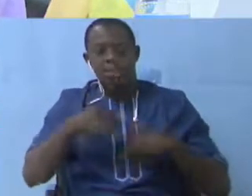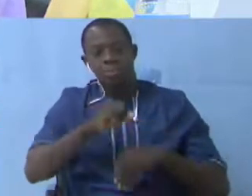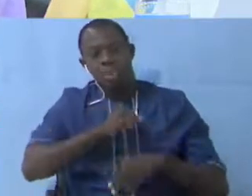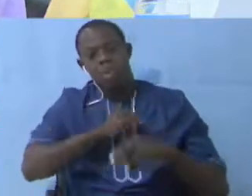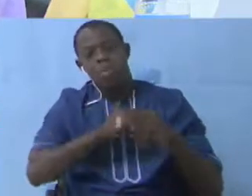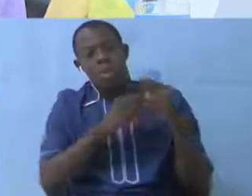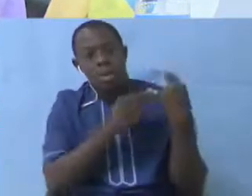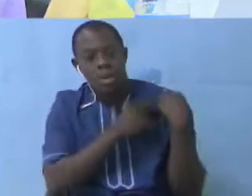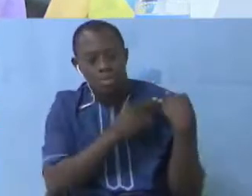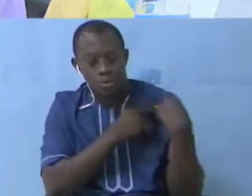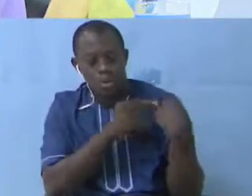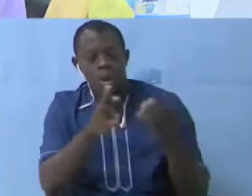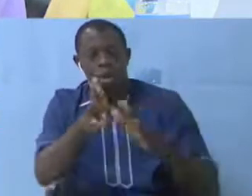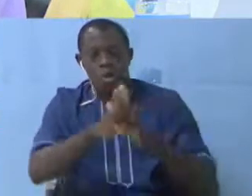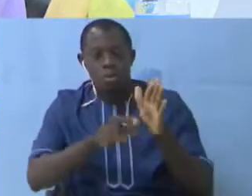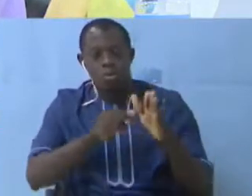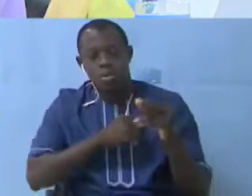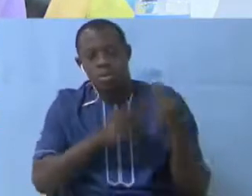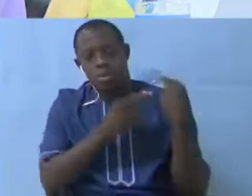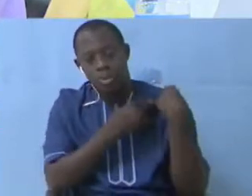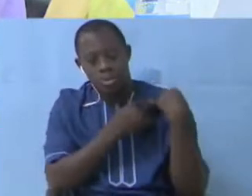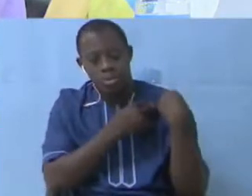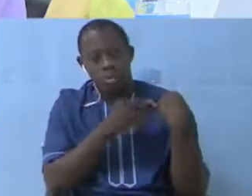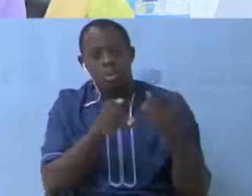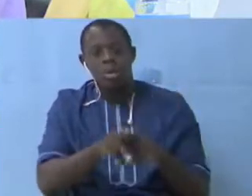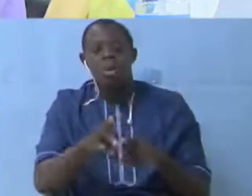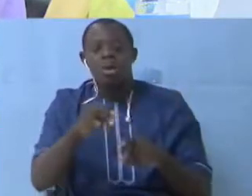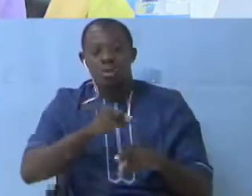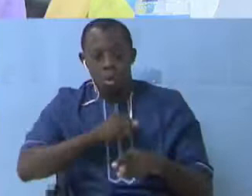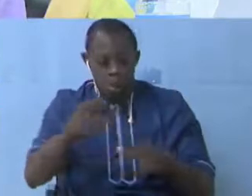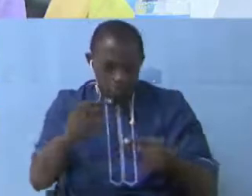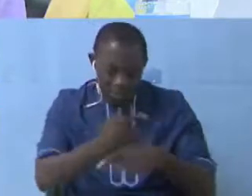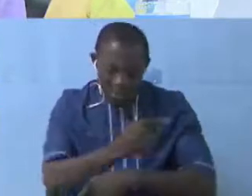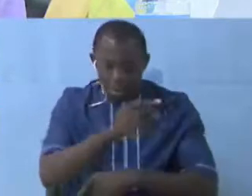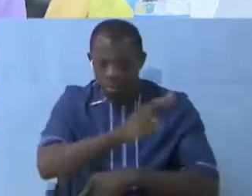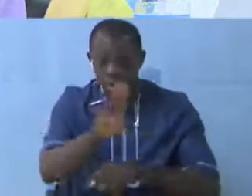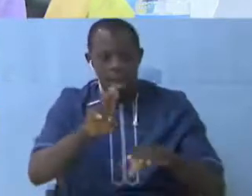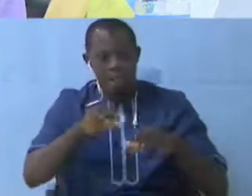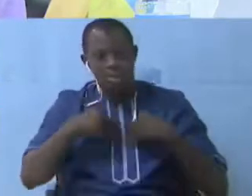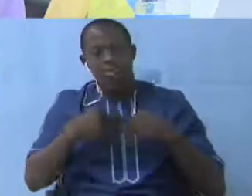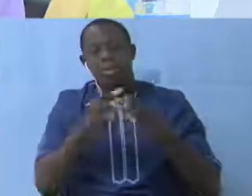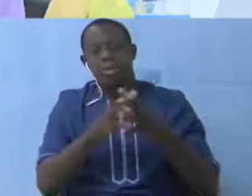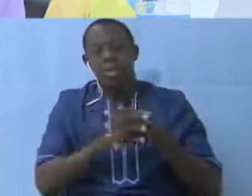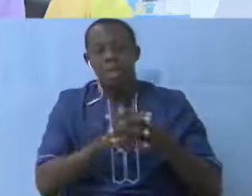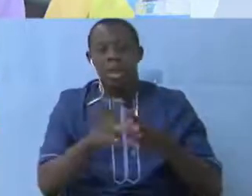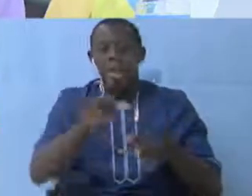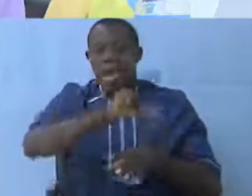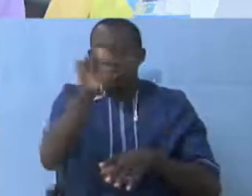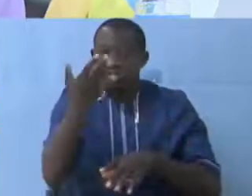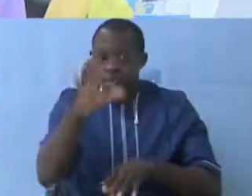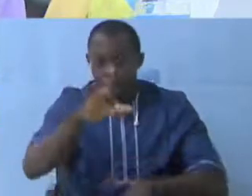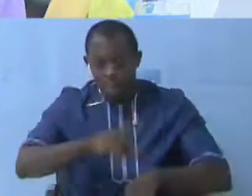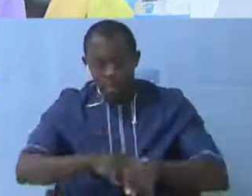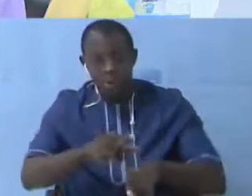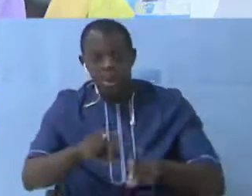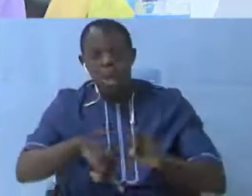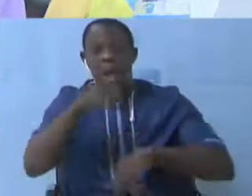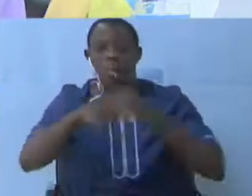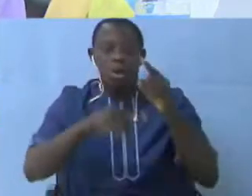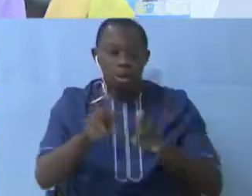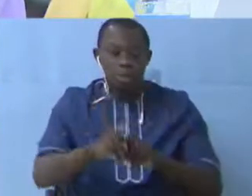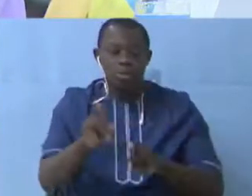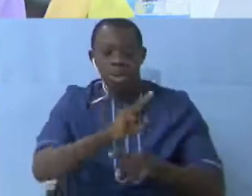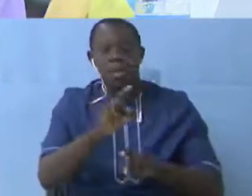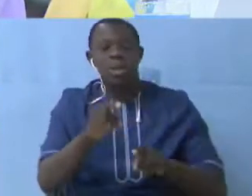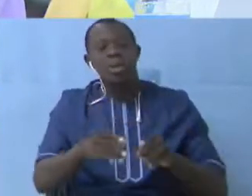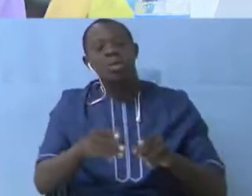nit ñi nag nanguwuñ li nga xam ne nii mooy seen wàll. Their mistakes. Seen njuumte. And sometimes their inactions.